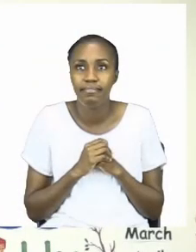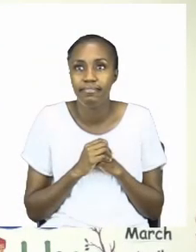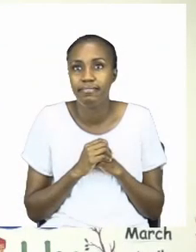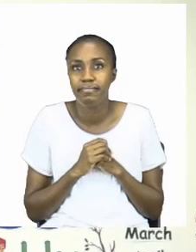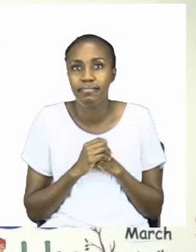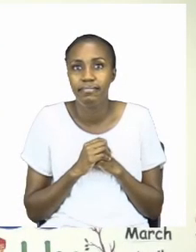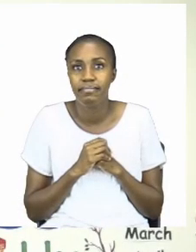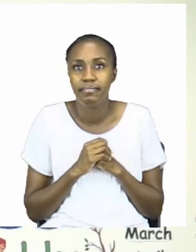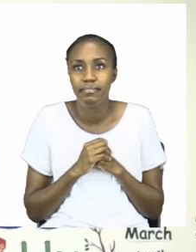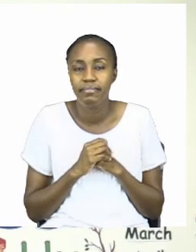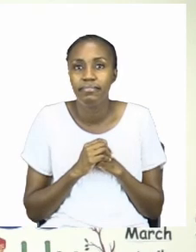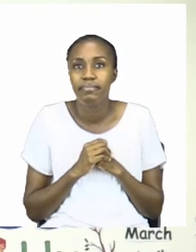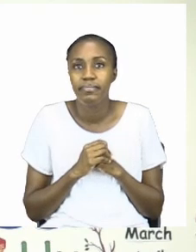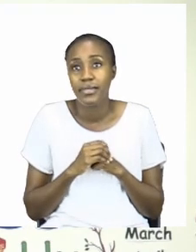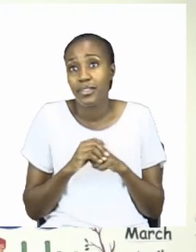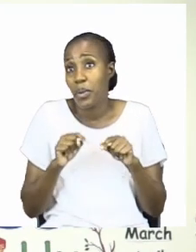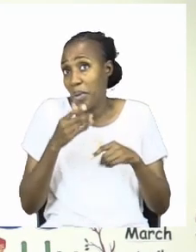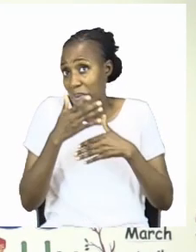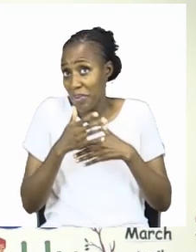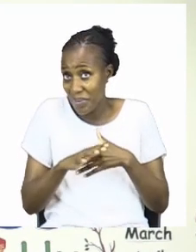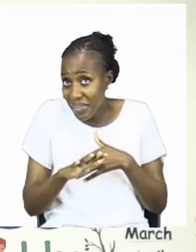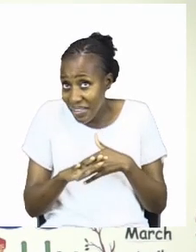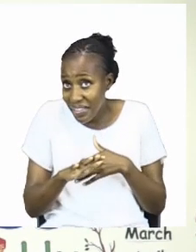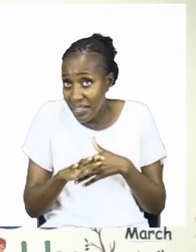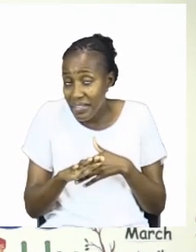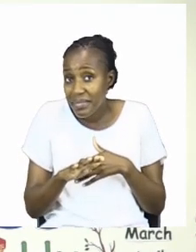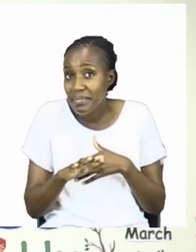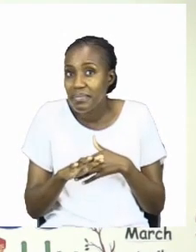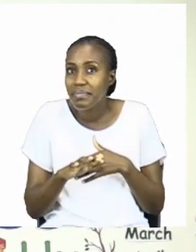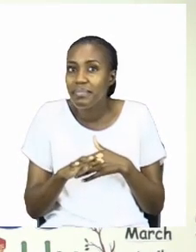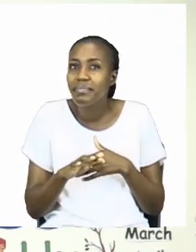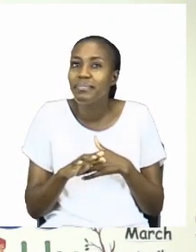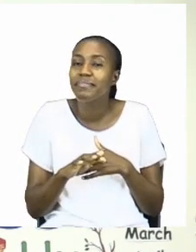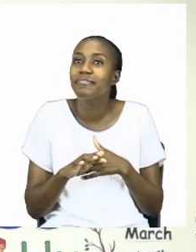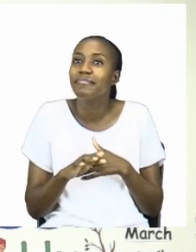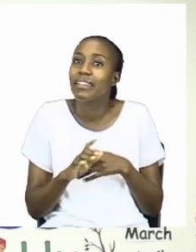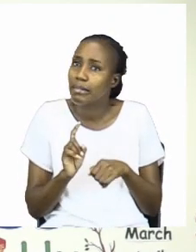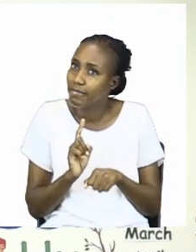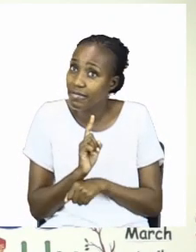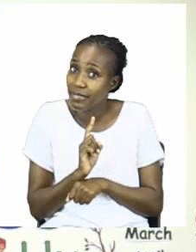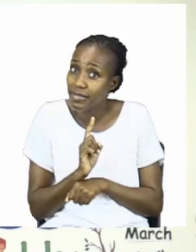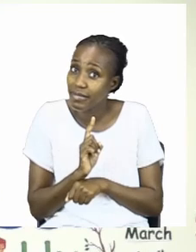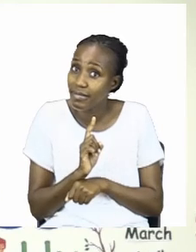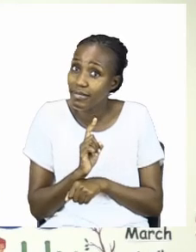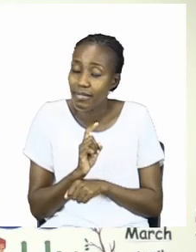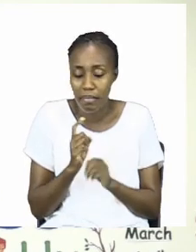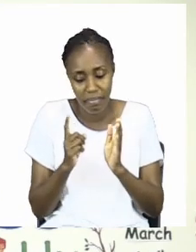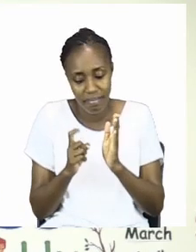We came to the end of our lesson today, boys and girls. Now, before we say goodbye, everyone, we need